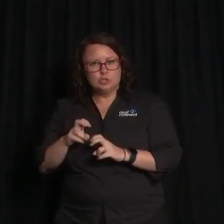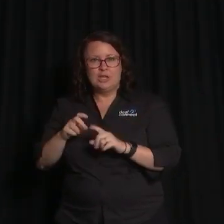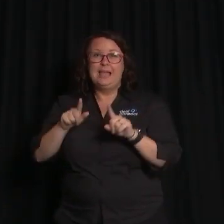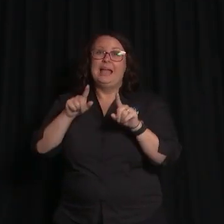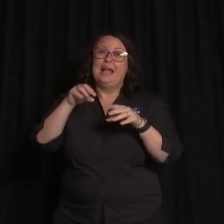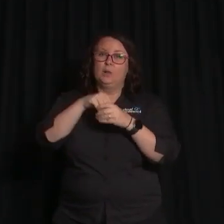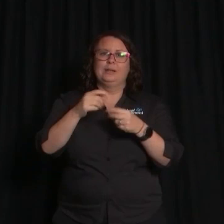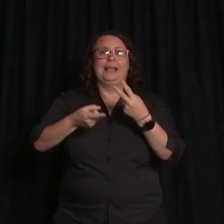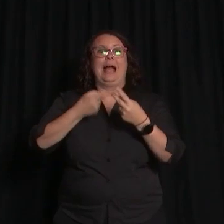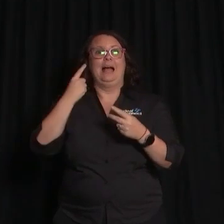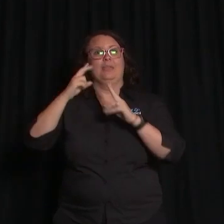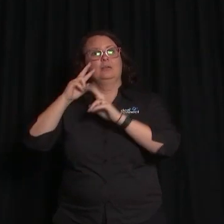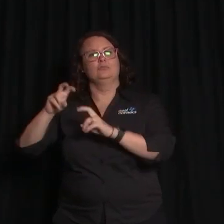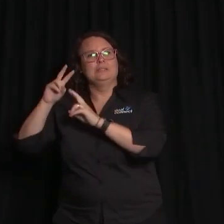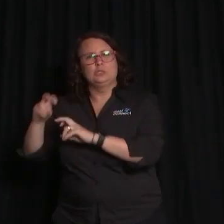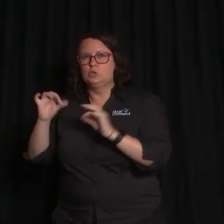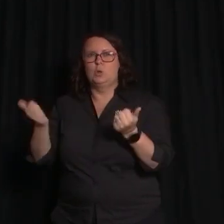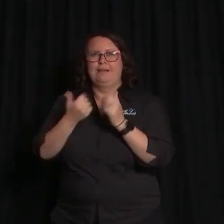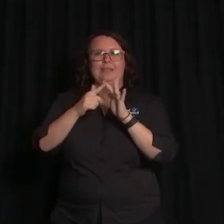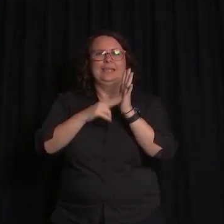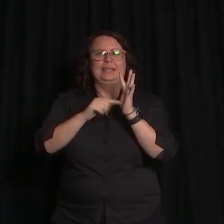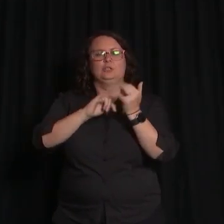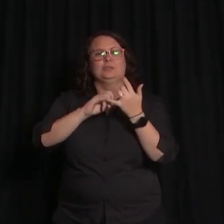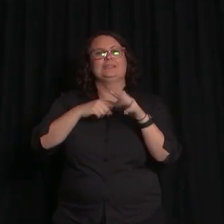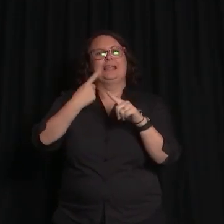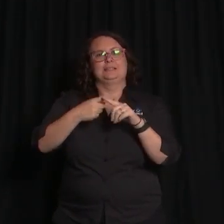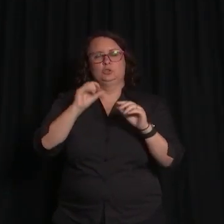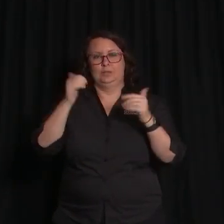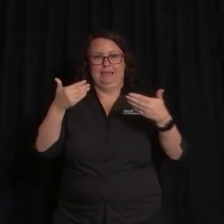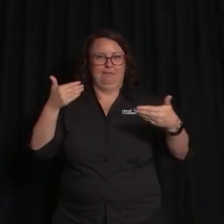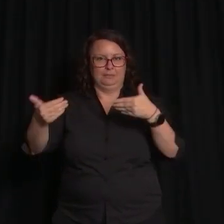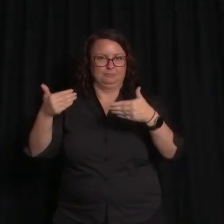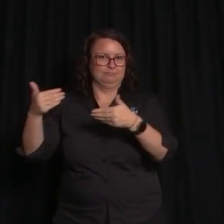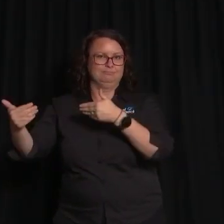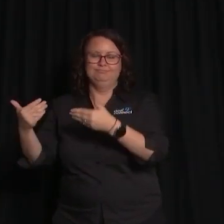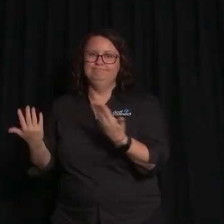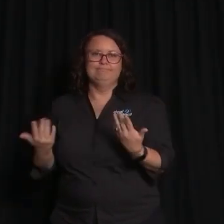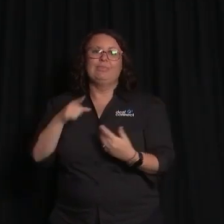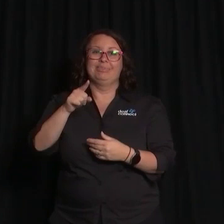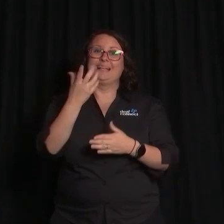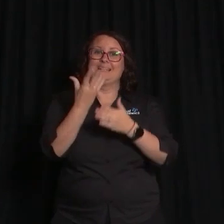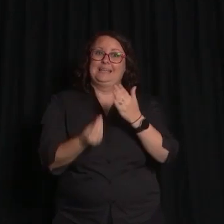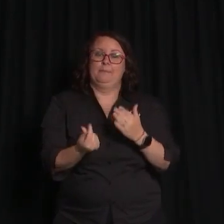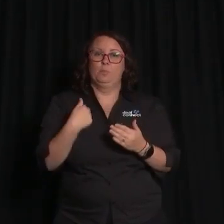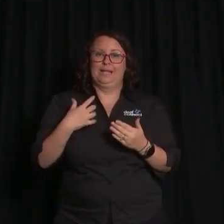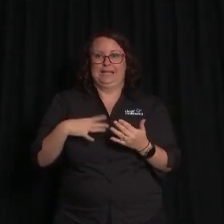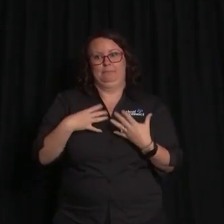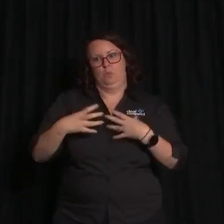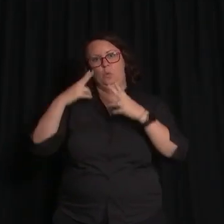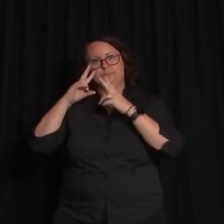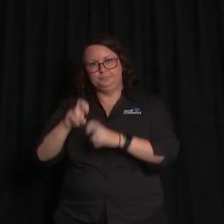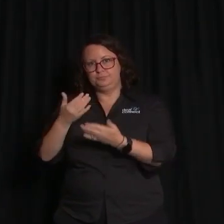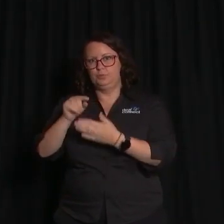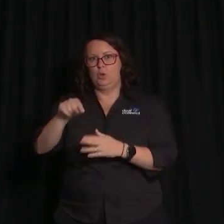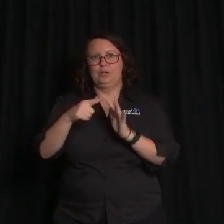3 that Adam presented before, for us to meaningfully compare people with intersex variations, and that's a gap, one of the many gaps that we need to